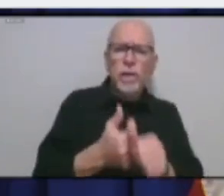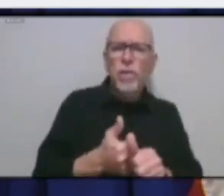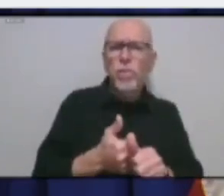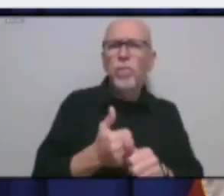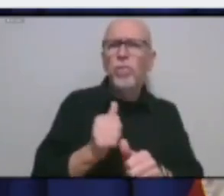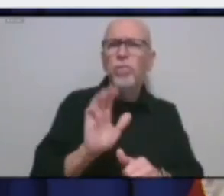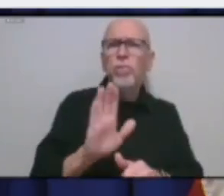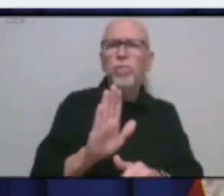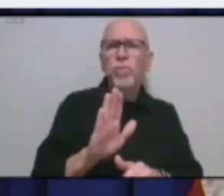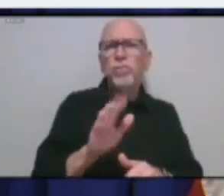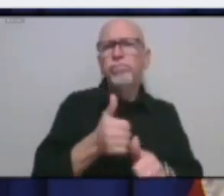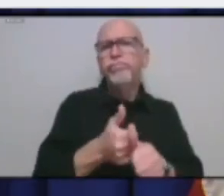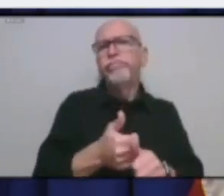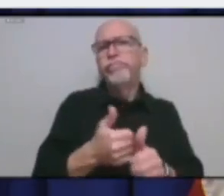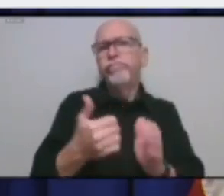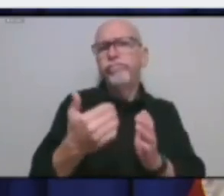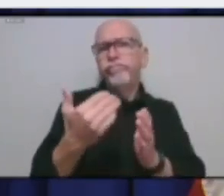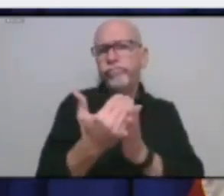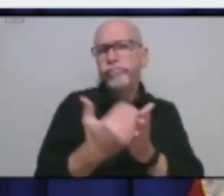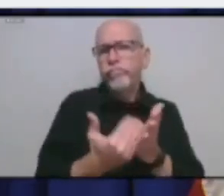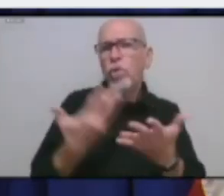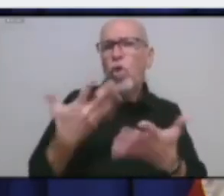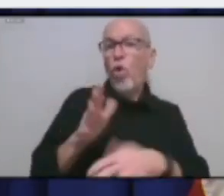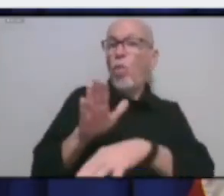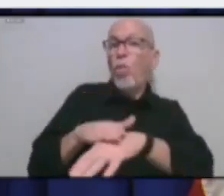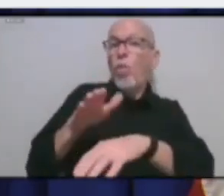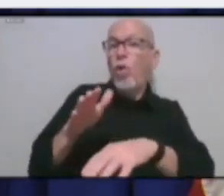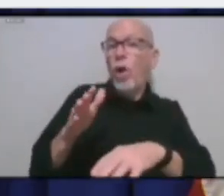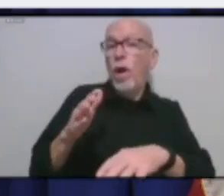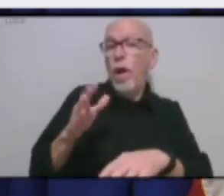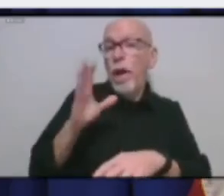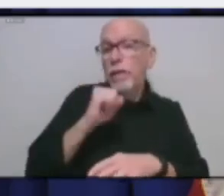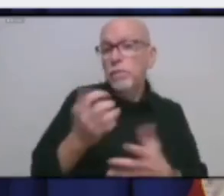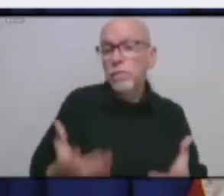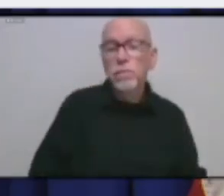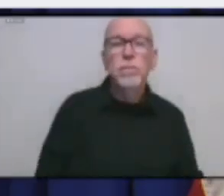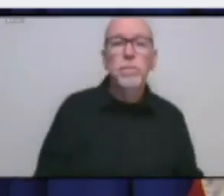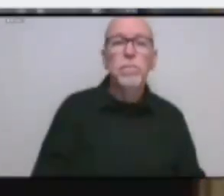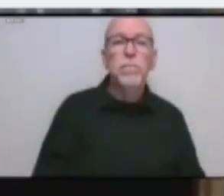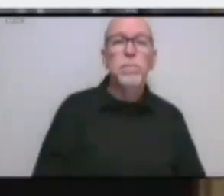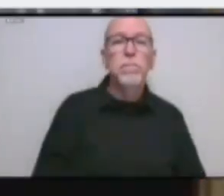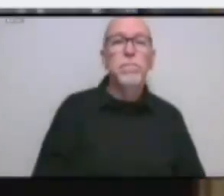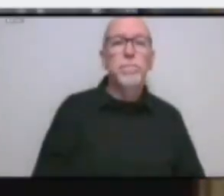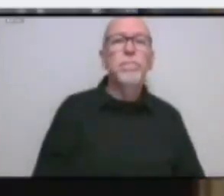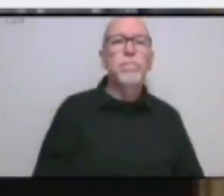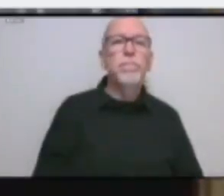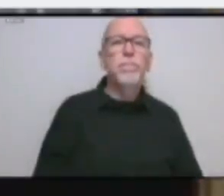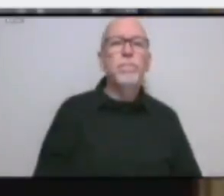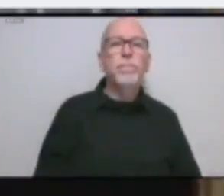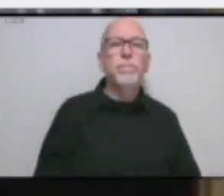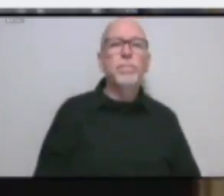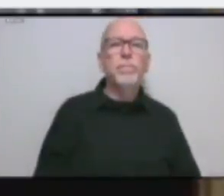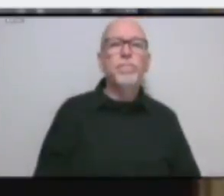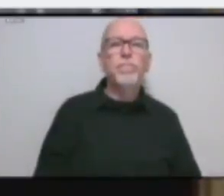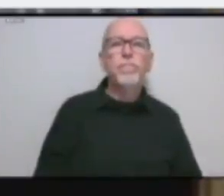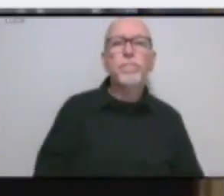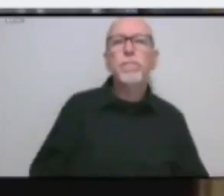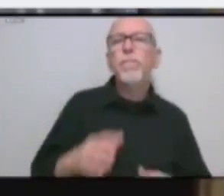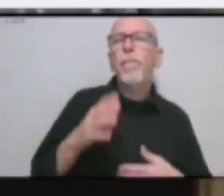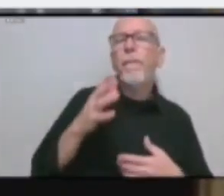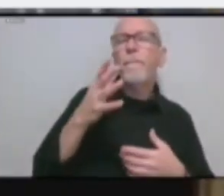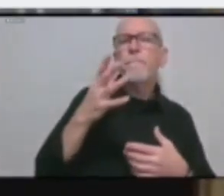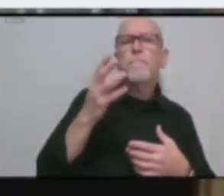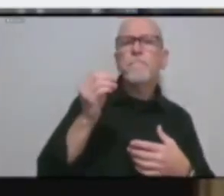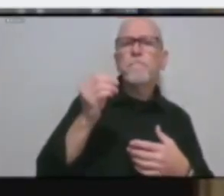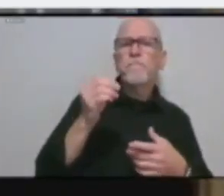follow compliance now that they've already been warned, I guess, at least once? Yeah, no, not to, and I don't know